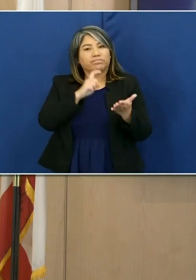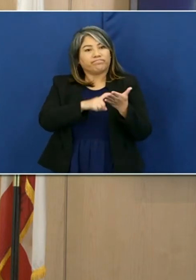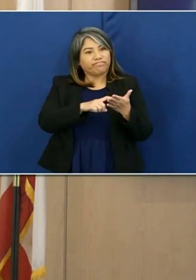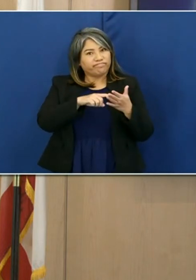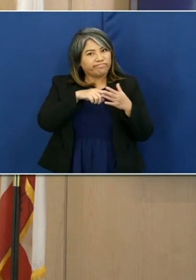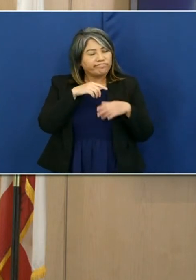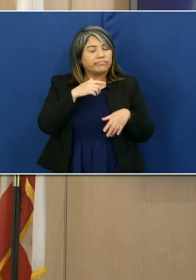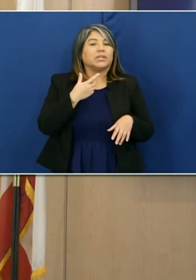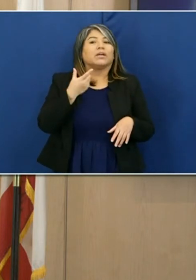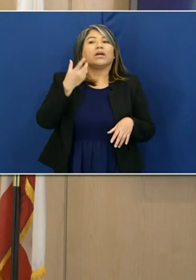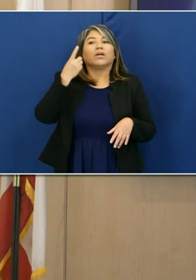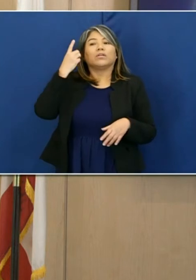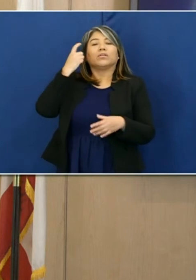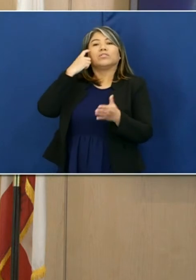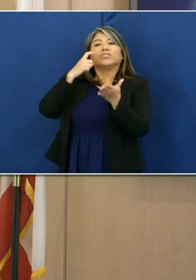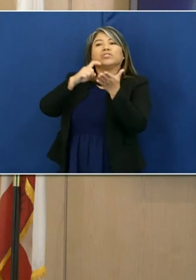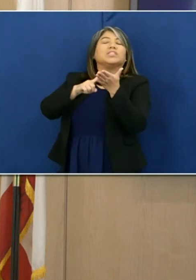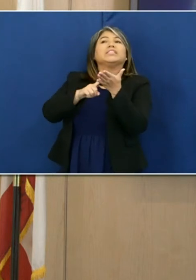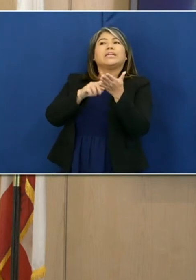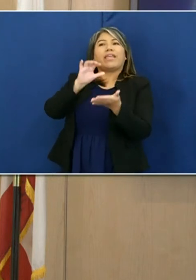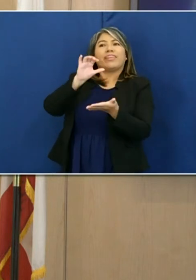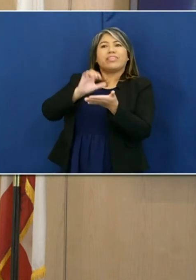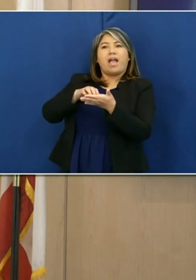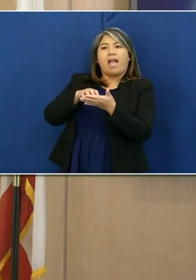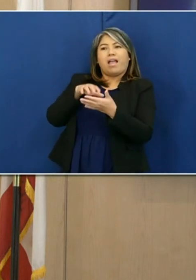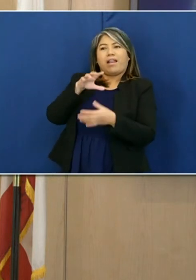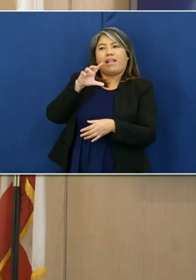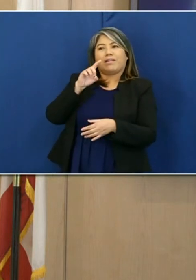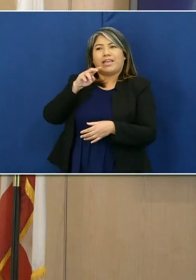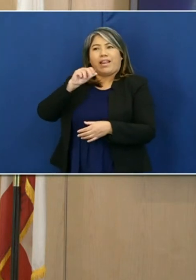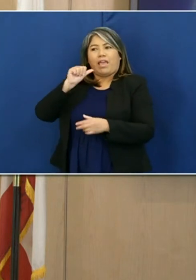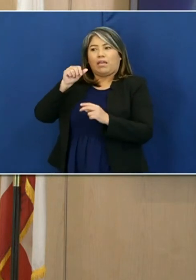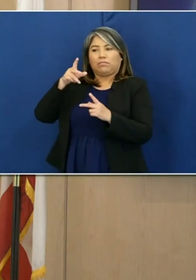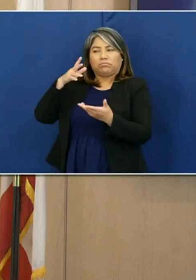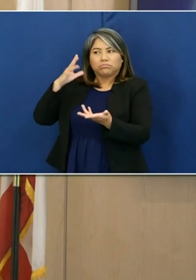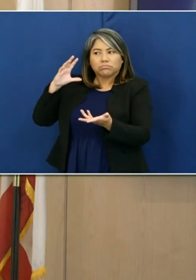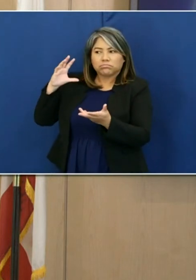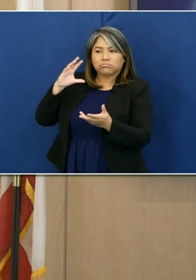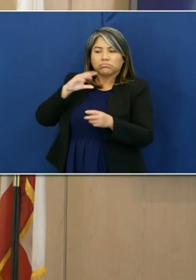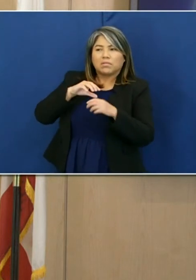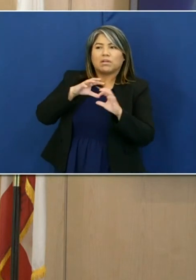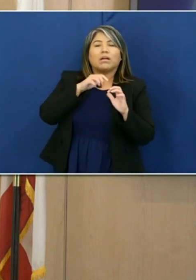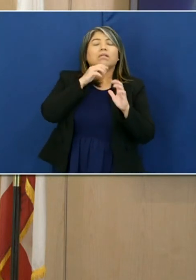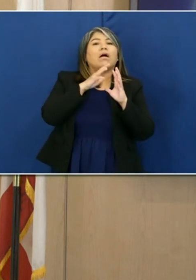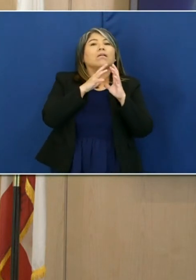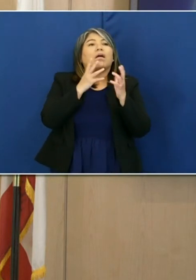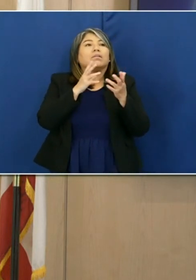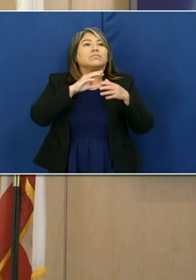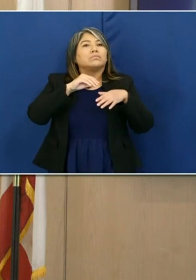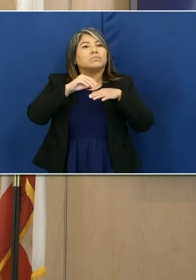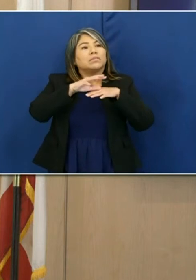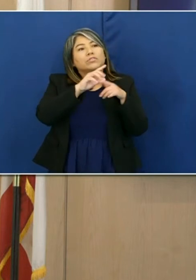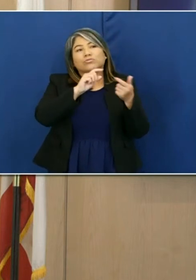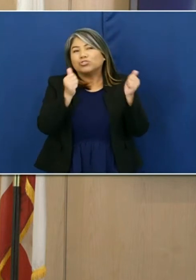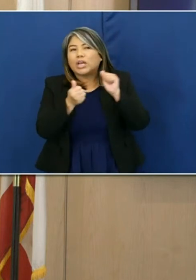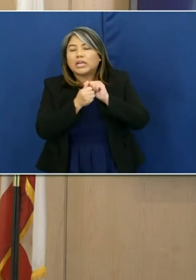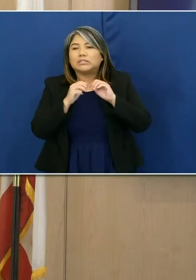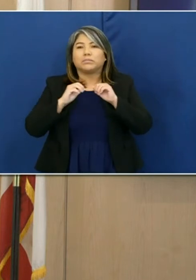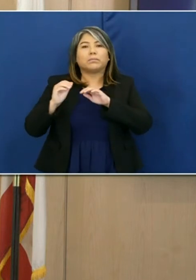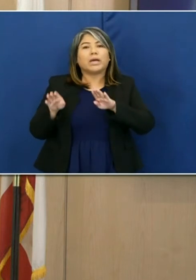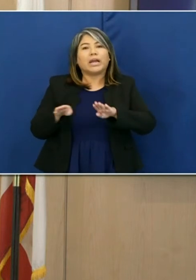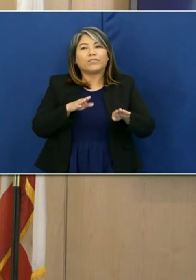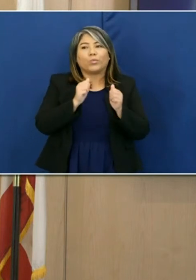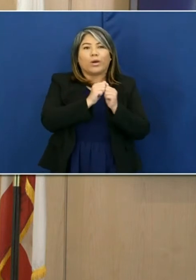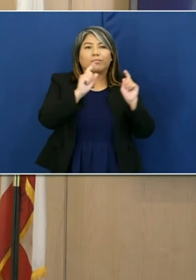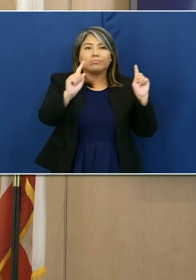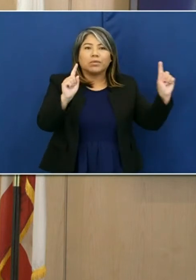detecting the lineage doesn't necessarily change what needs to be done as far as the need to social distance and whatnot. But I'm just wondering, with the